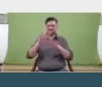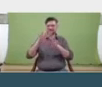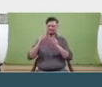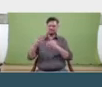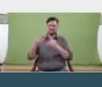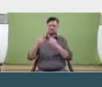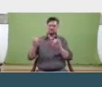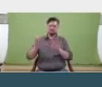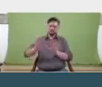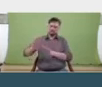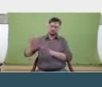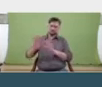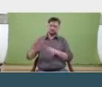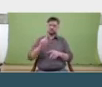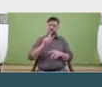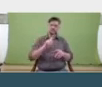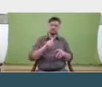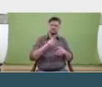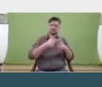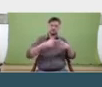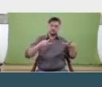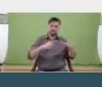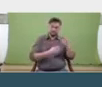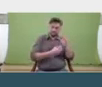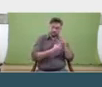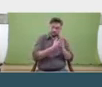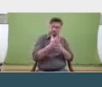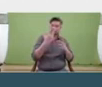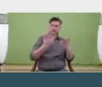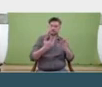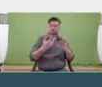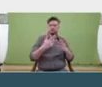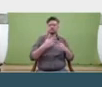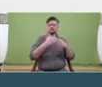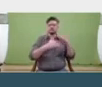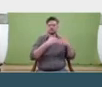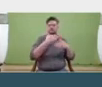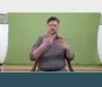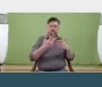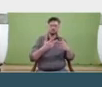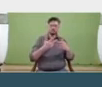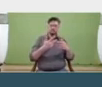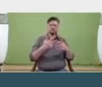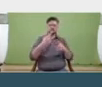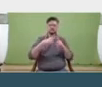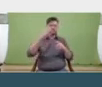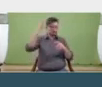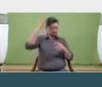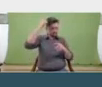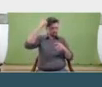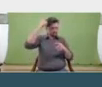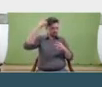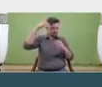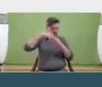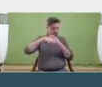how it happened that's another story evolution language happened in that part of the brain where language is localized and